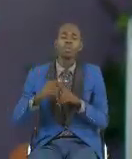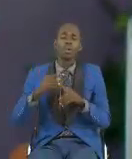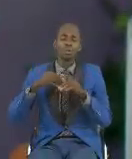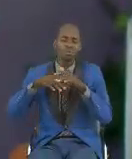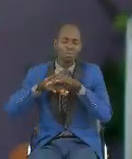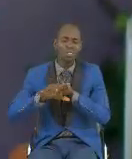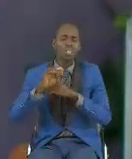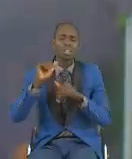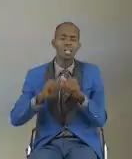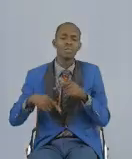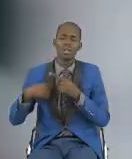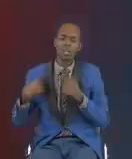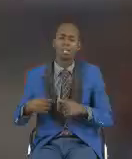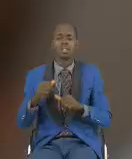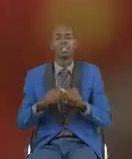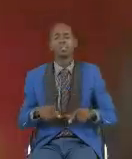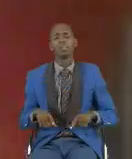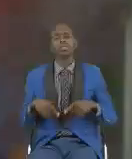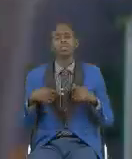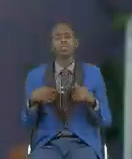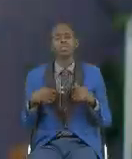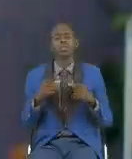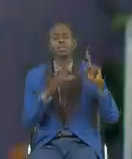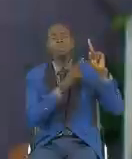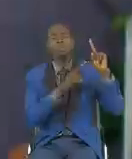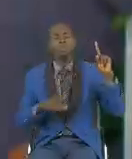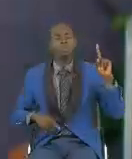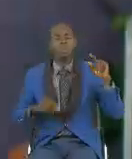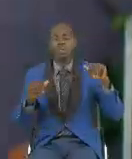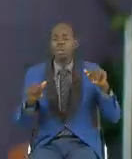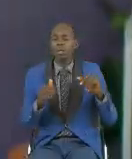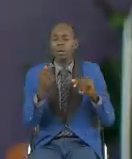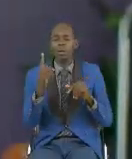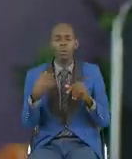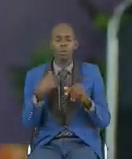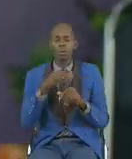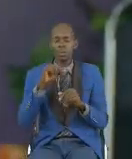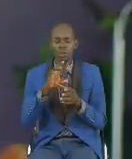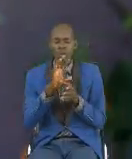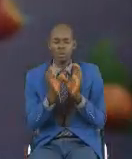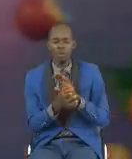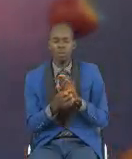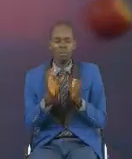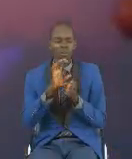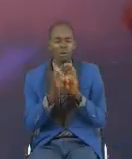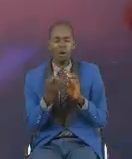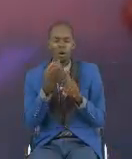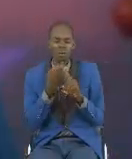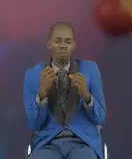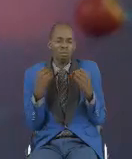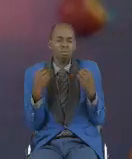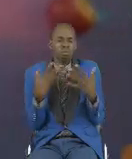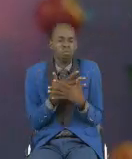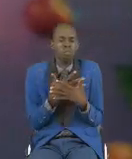every life. Lord, anywhere we need conversion, conversion from timidity